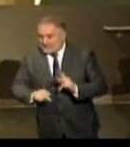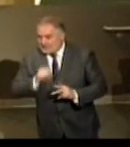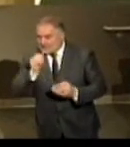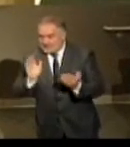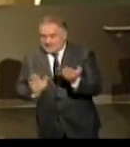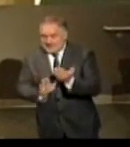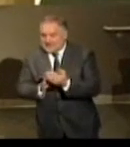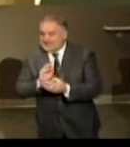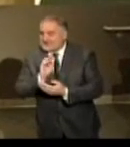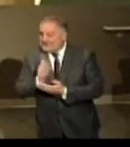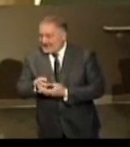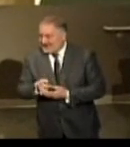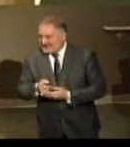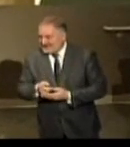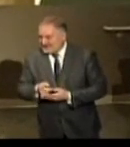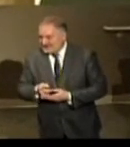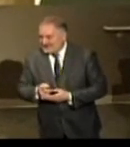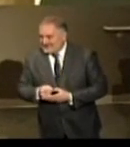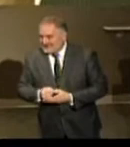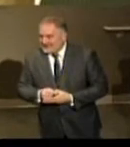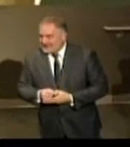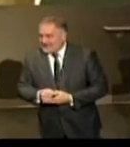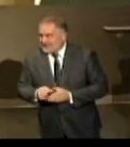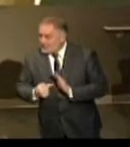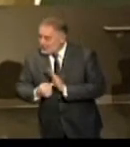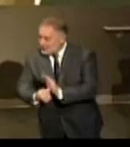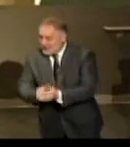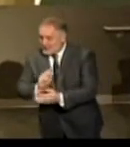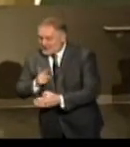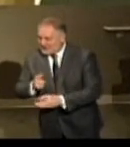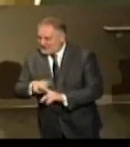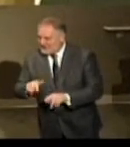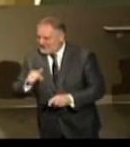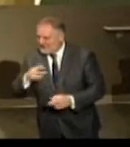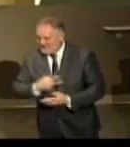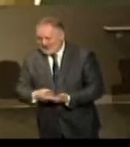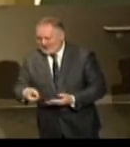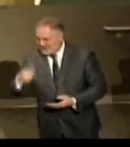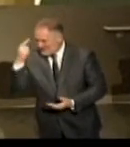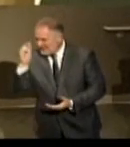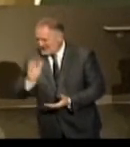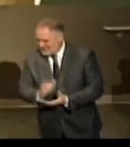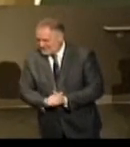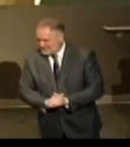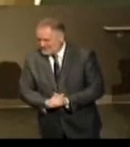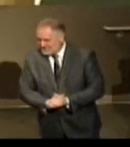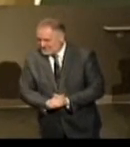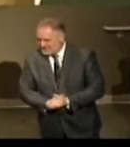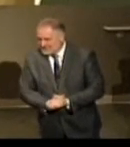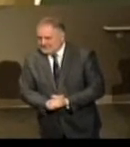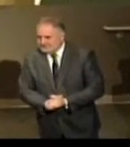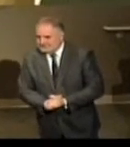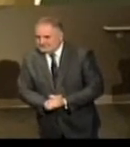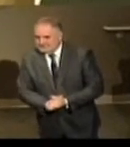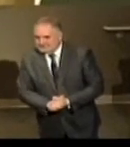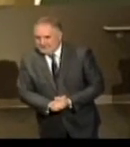the facts. They're willingly ignorant. You can show them the truth of it, and they still will not believe it. Now,